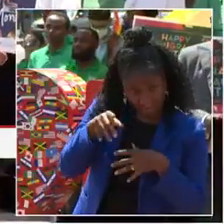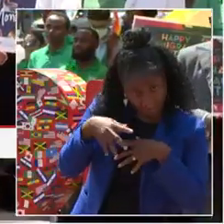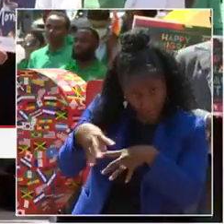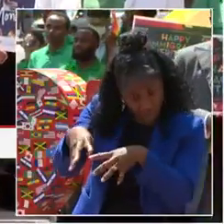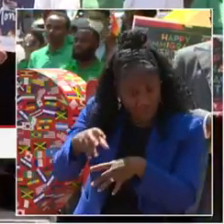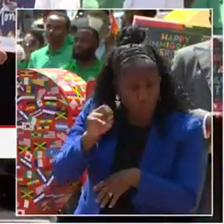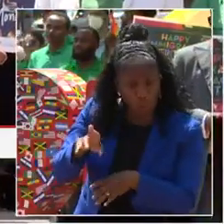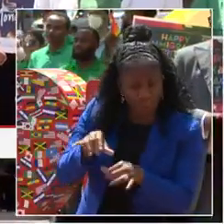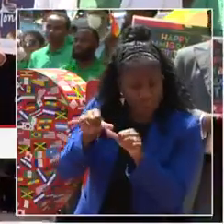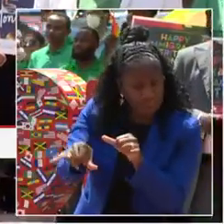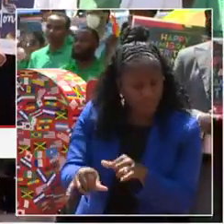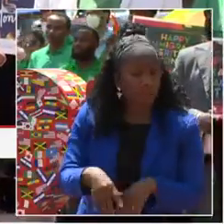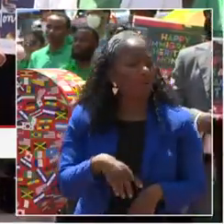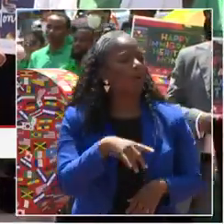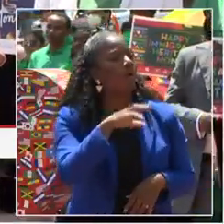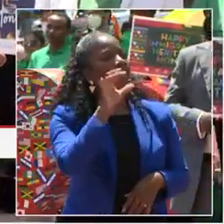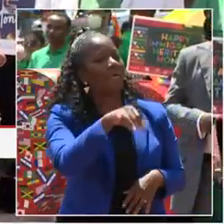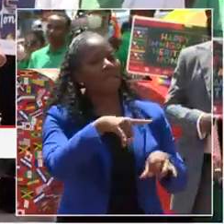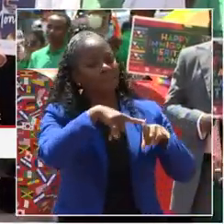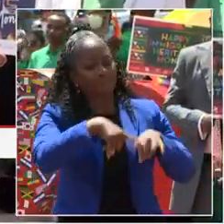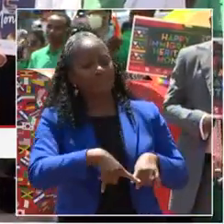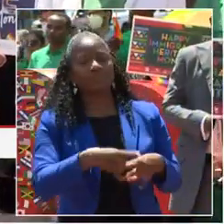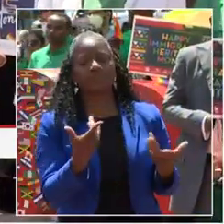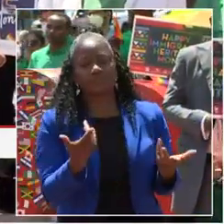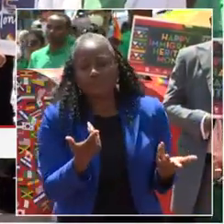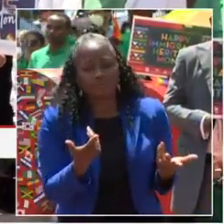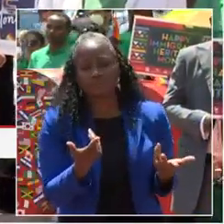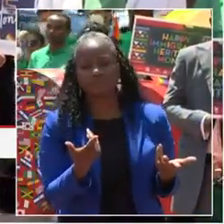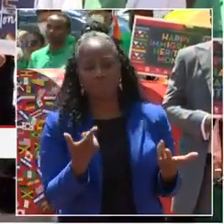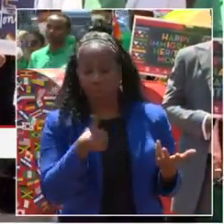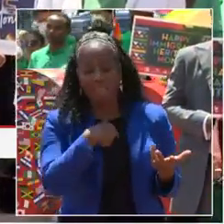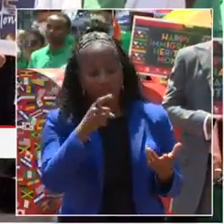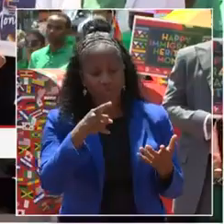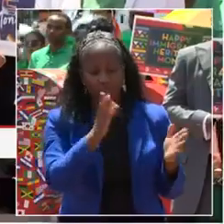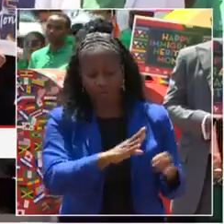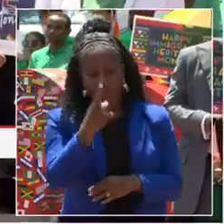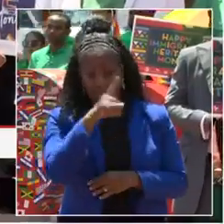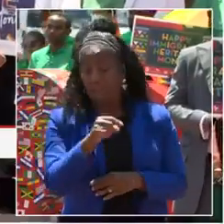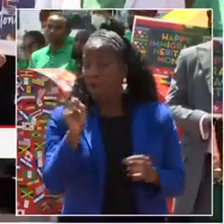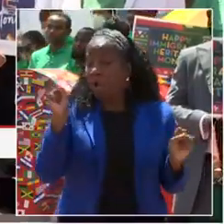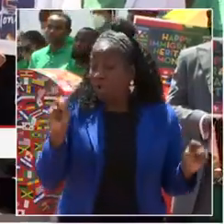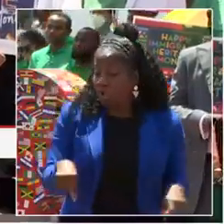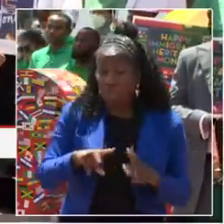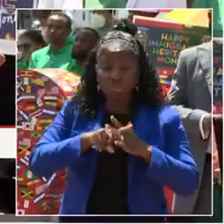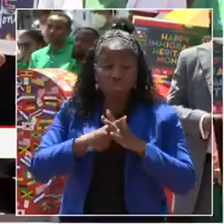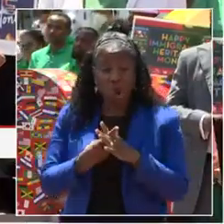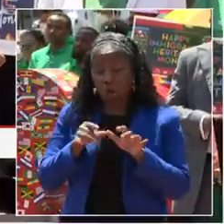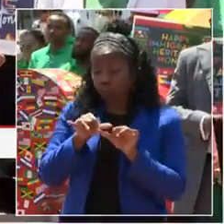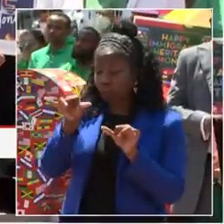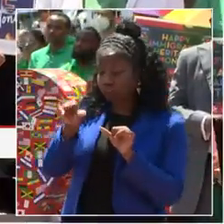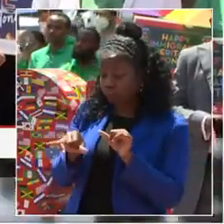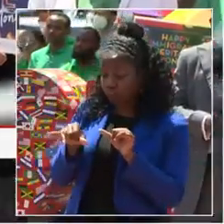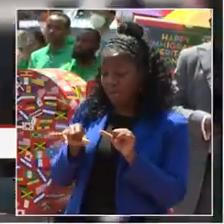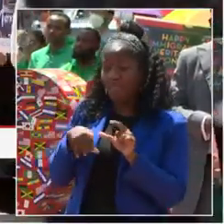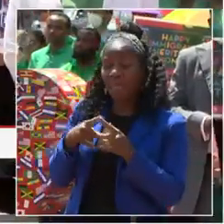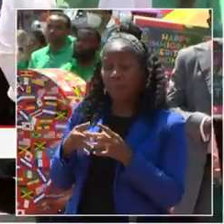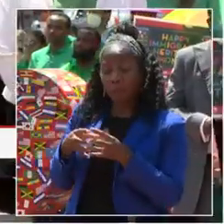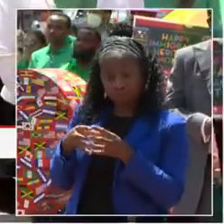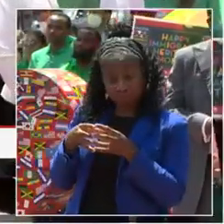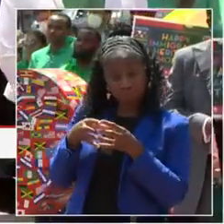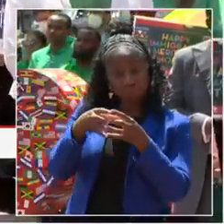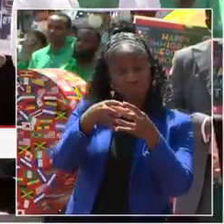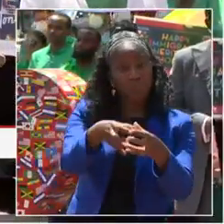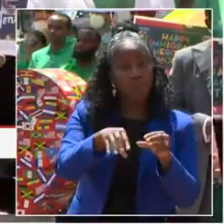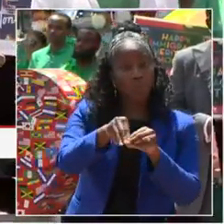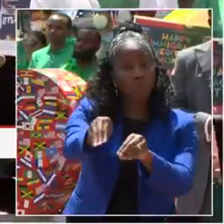Well, that depends on again, contingencies that you have to prepare for. They could initially start out stationary and then begin to move. Right